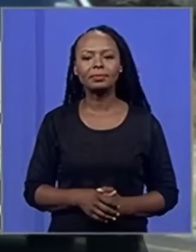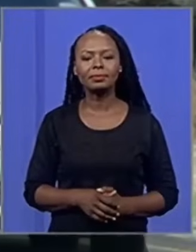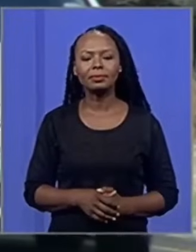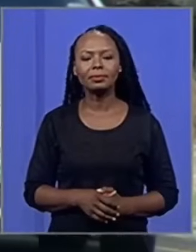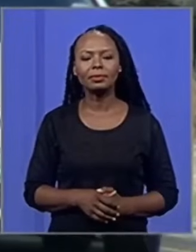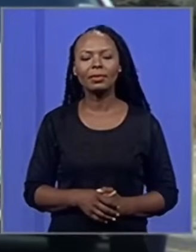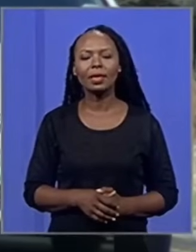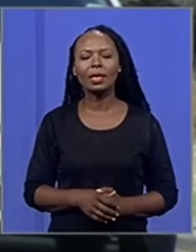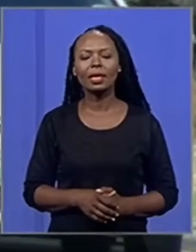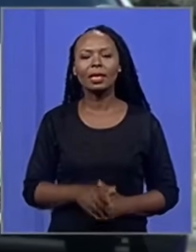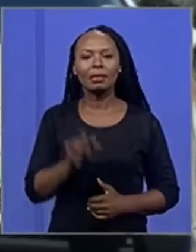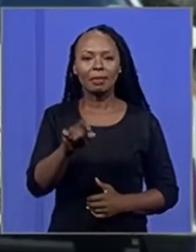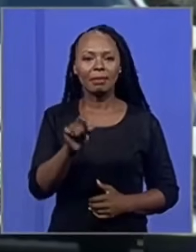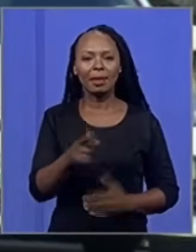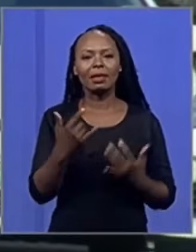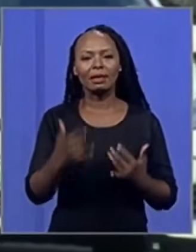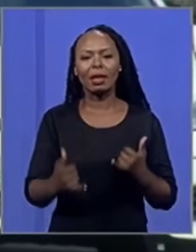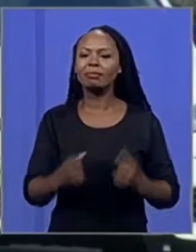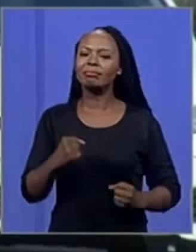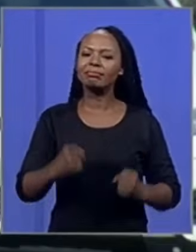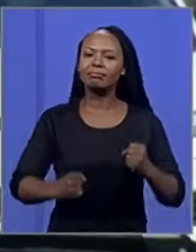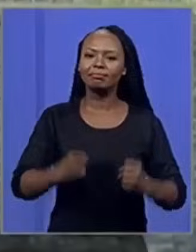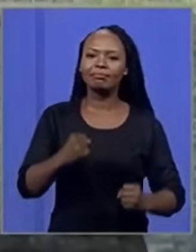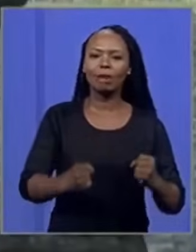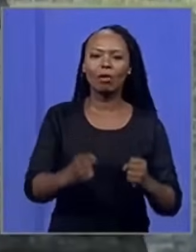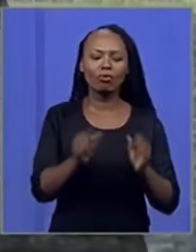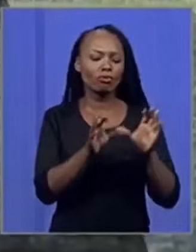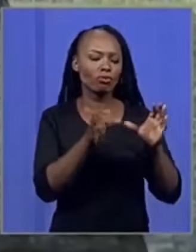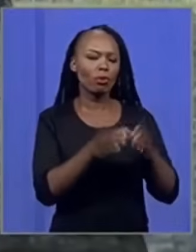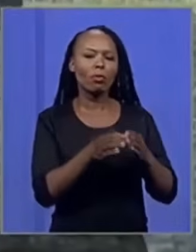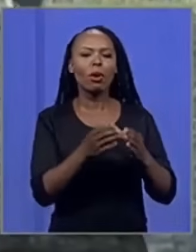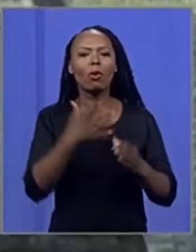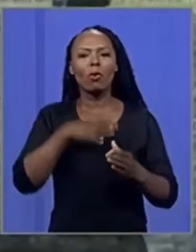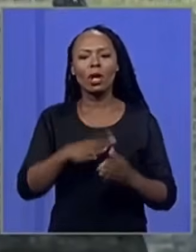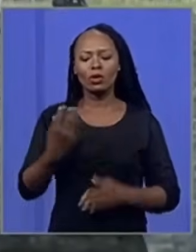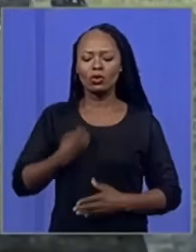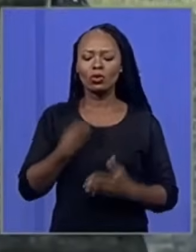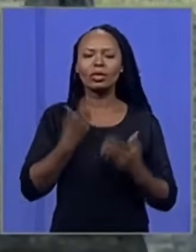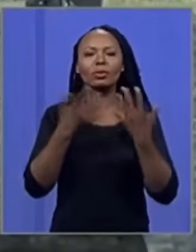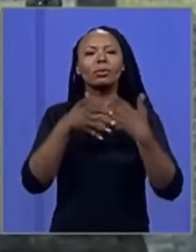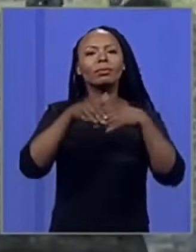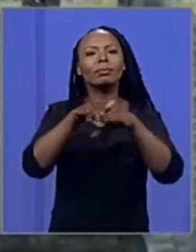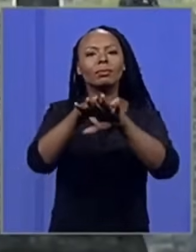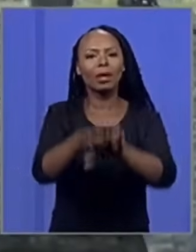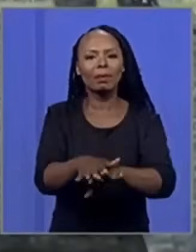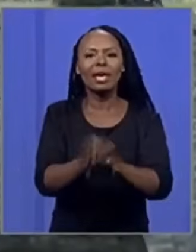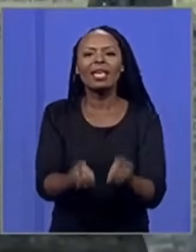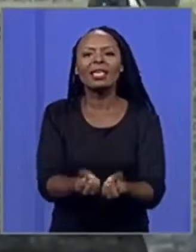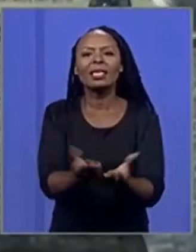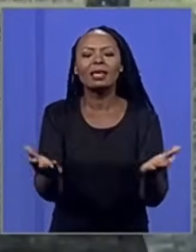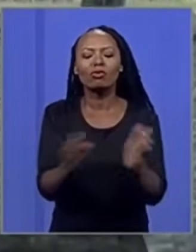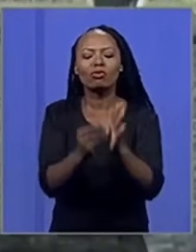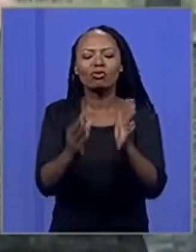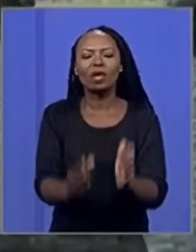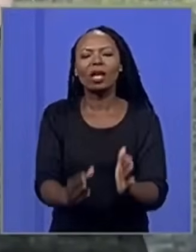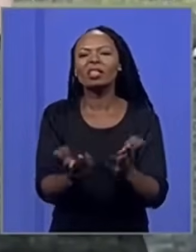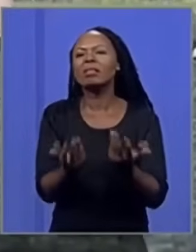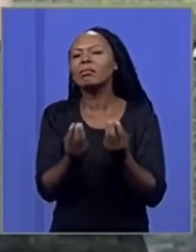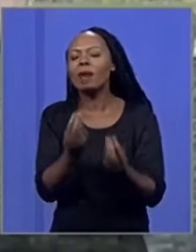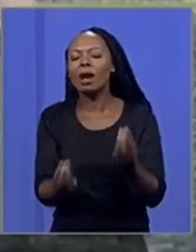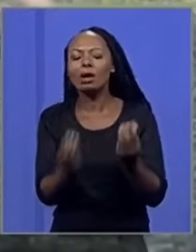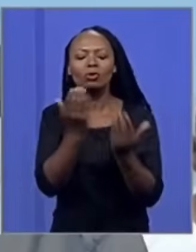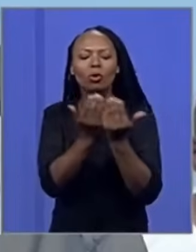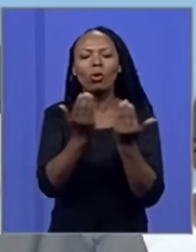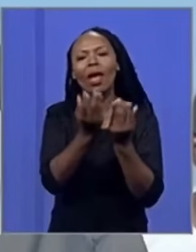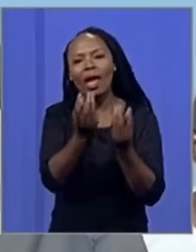Ke tshimolelo e maikaelelo a yona e leng go kopanya bašwa ba kgaolo e gore ba abelane ka ditlhako go barutwana. Ke ratile kgang ya gore